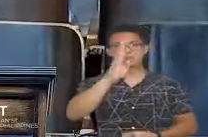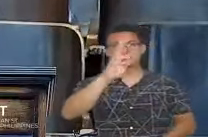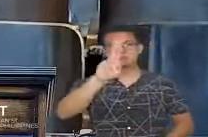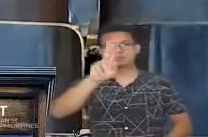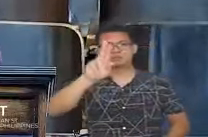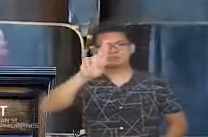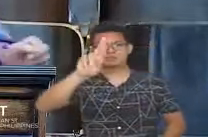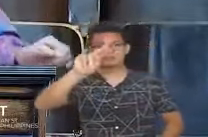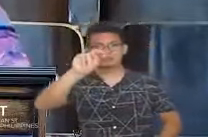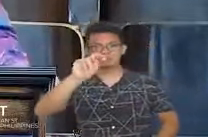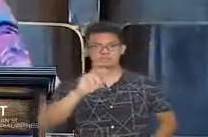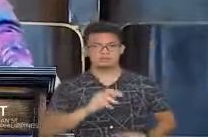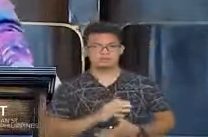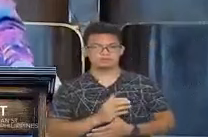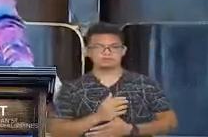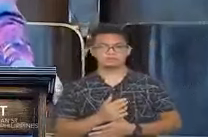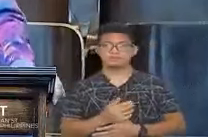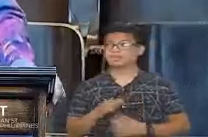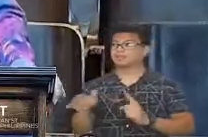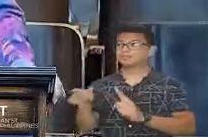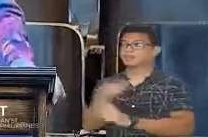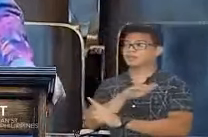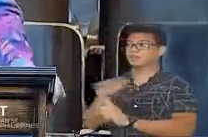maadubo ning imong tudlo.